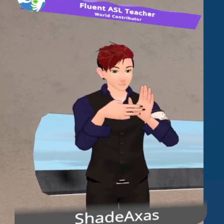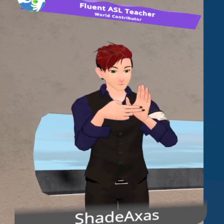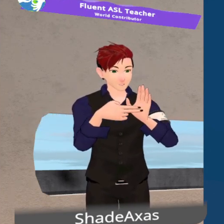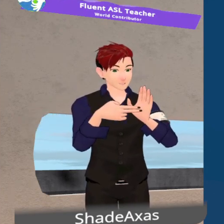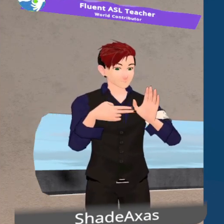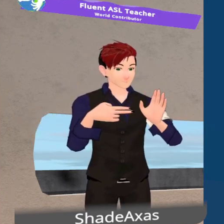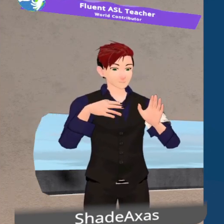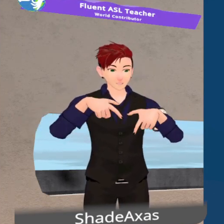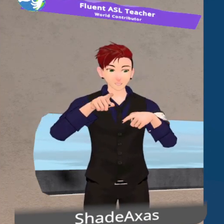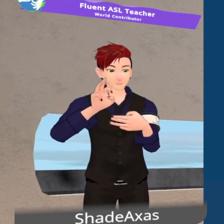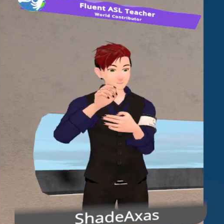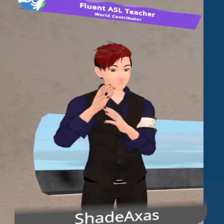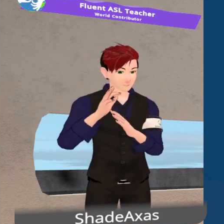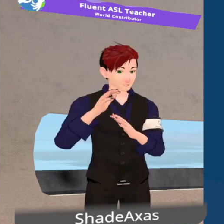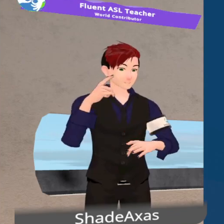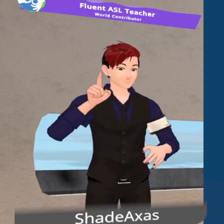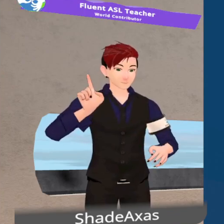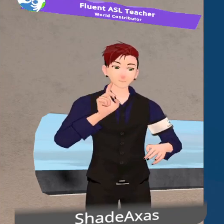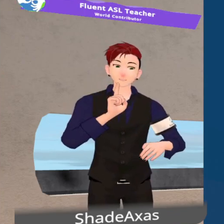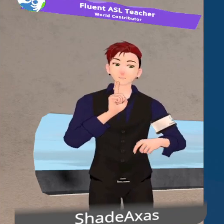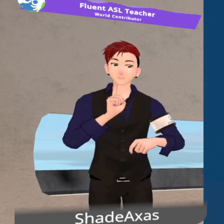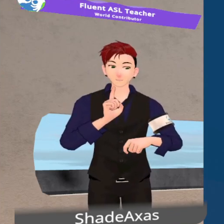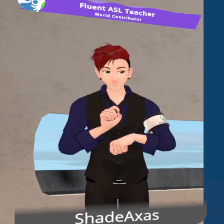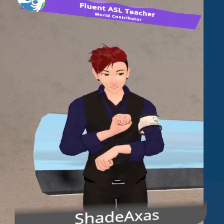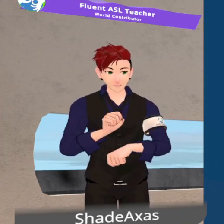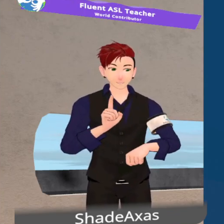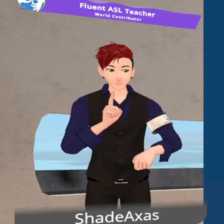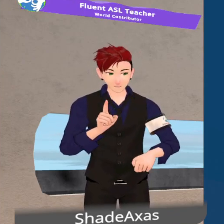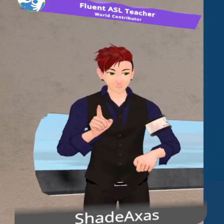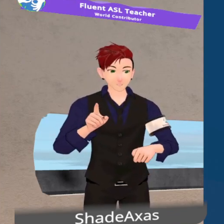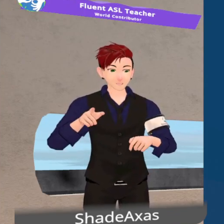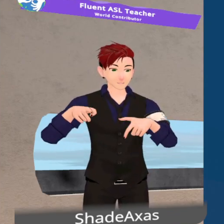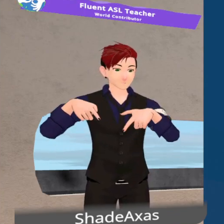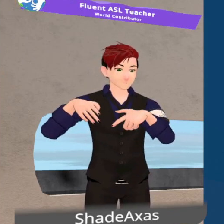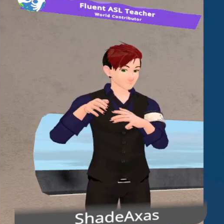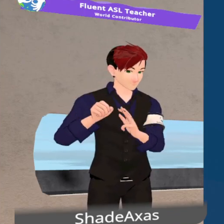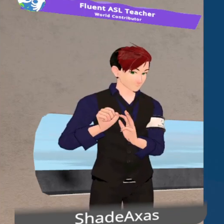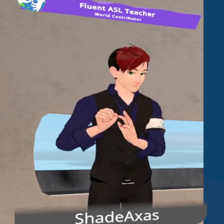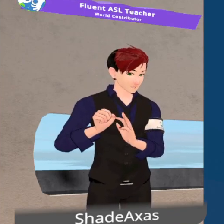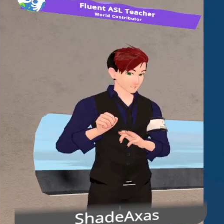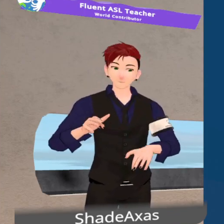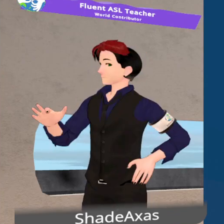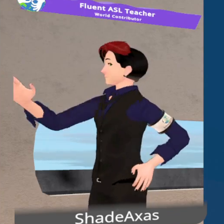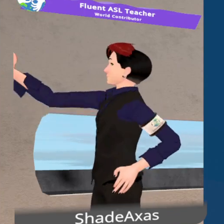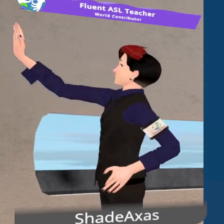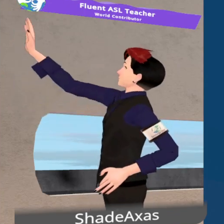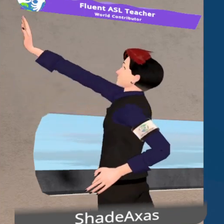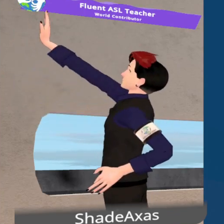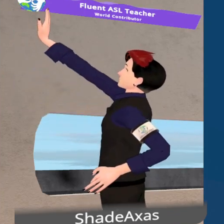that label of mute for the people who actually are mute.